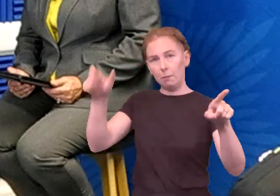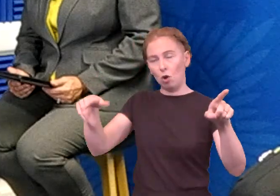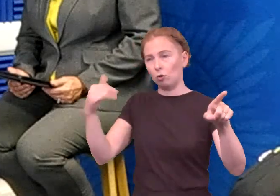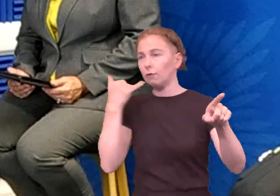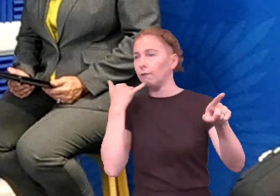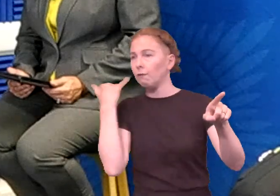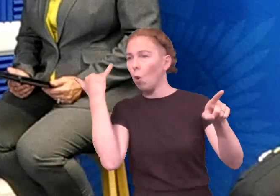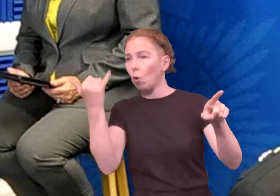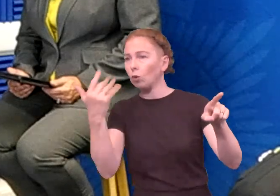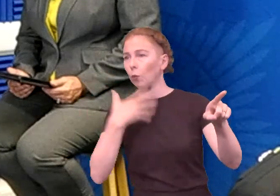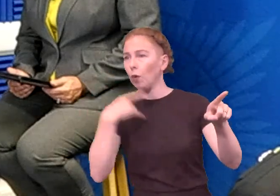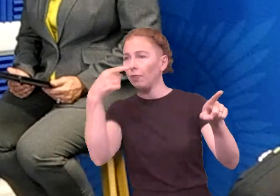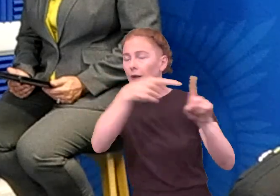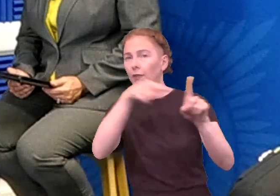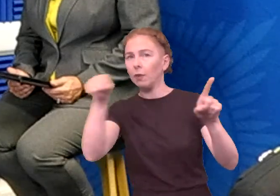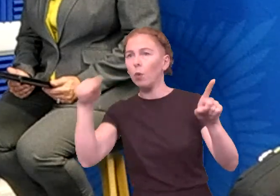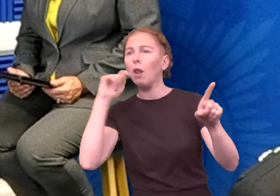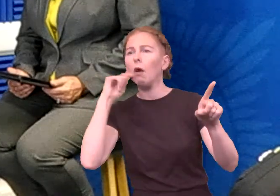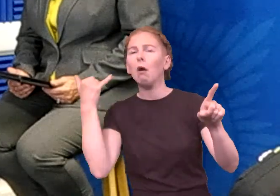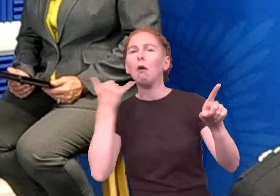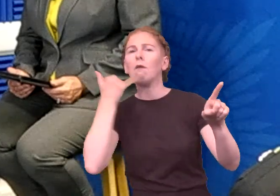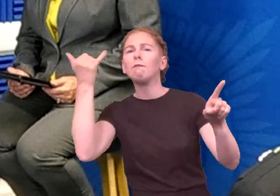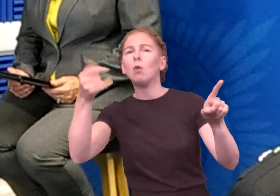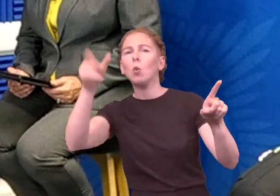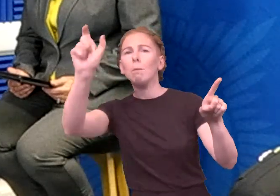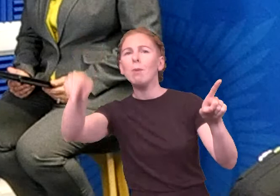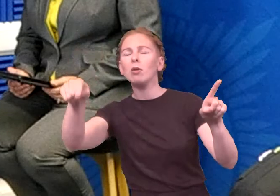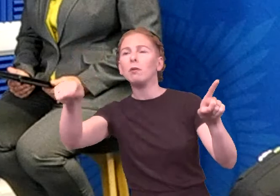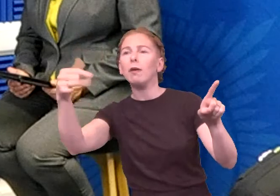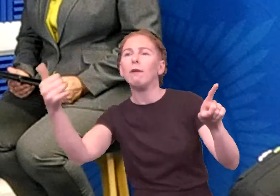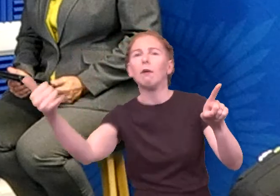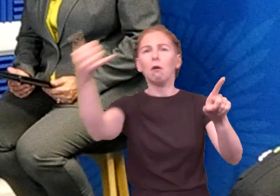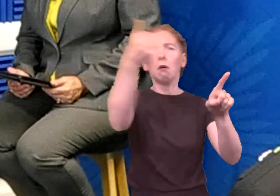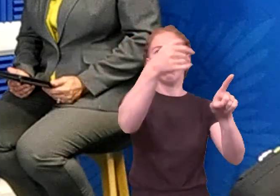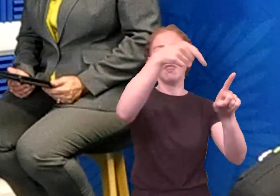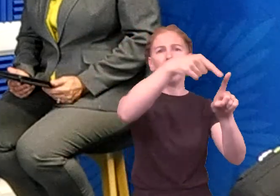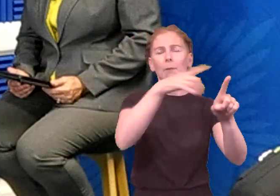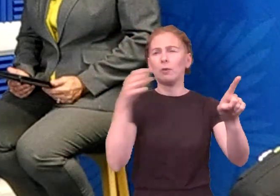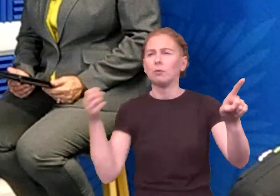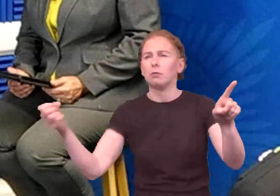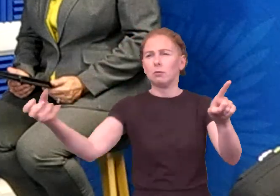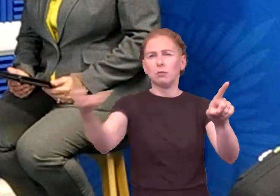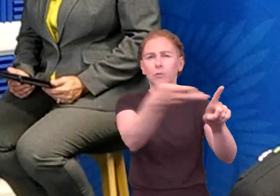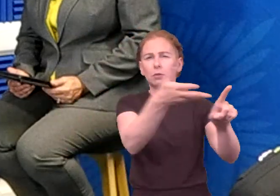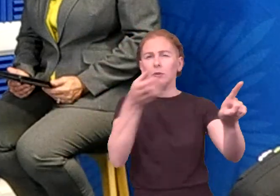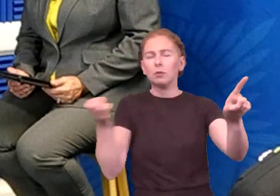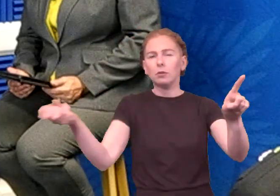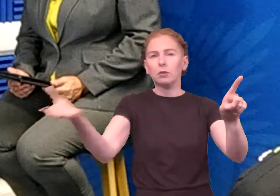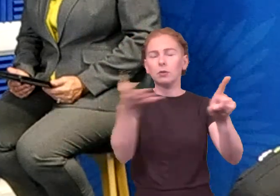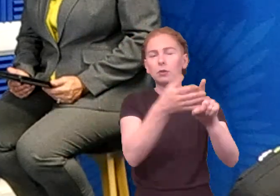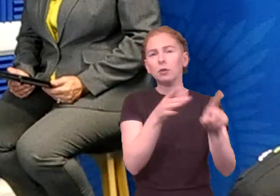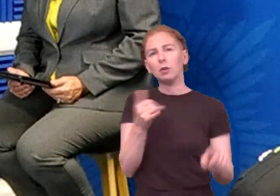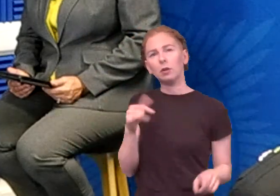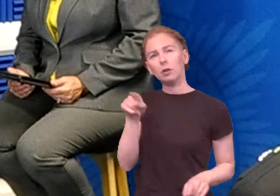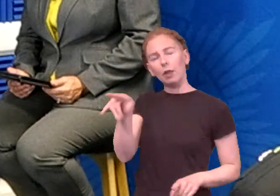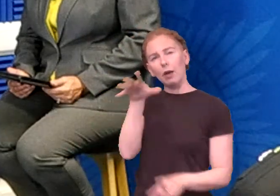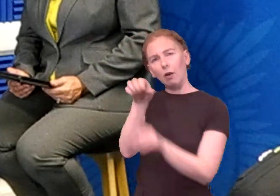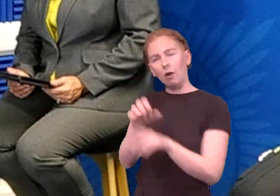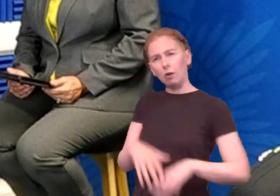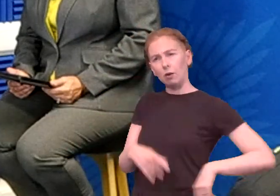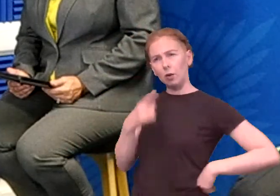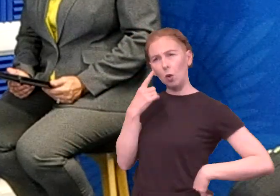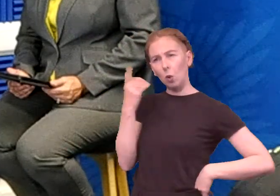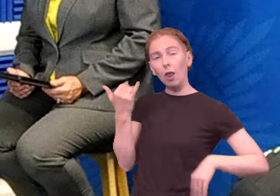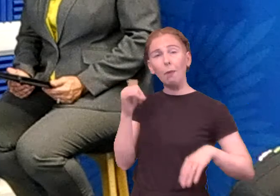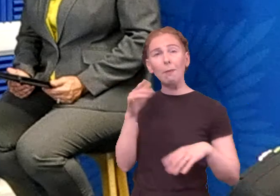we are going to have people who are using brothels who may think now, hang on a minute, this isn't quite right. And for a sign there would be, well, you're not the person I spoke